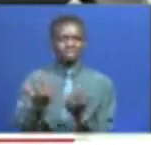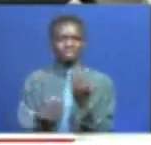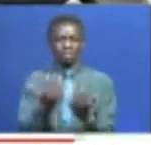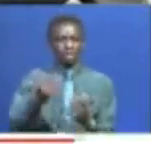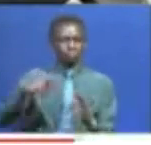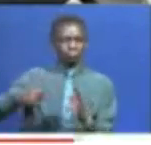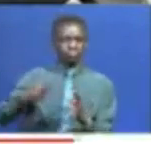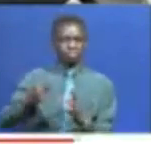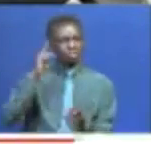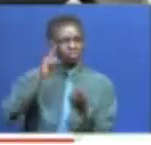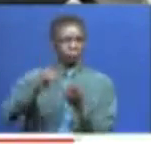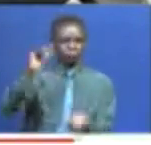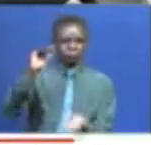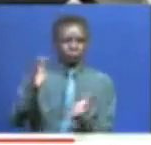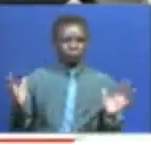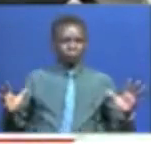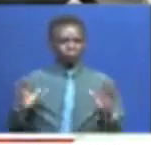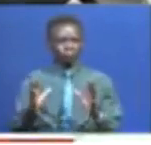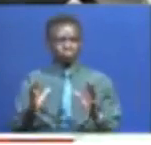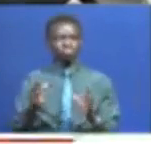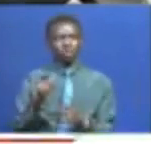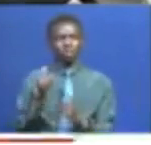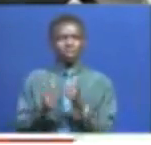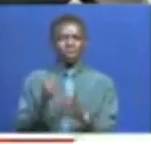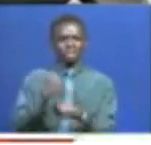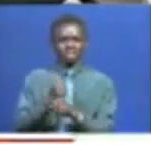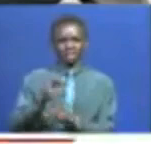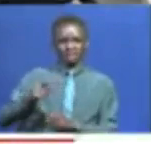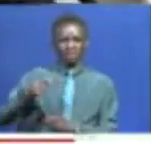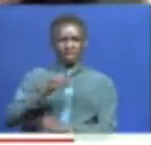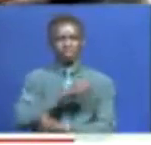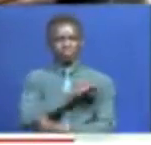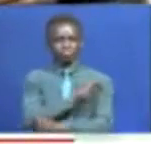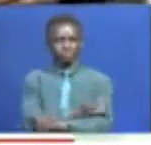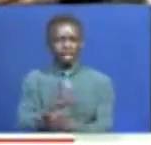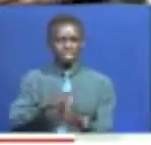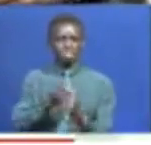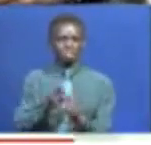compression using laborers who do it manually. Then it's buried for more than 3 months.